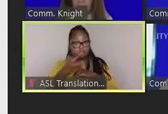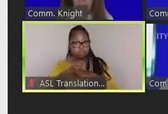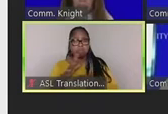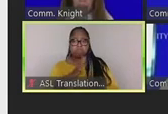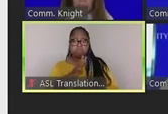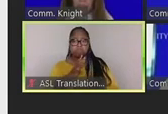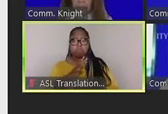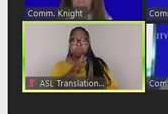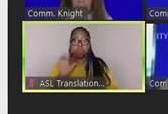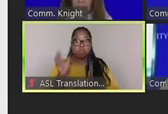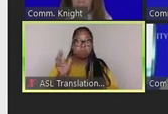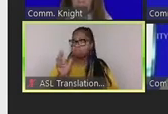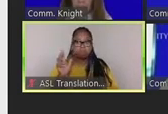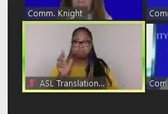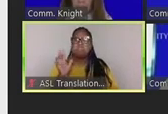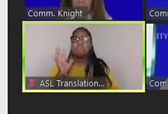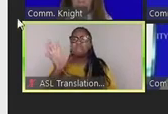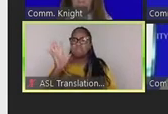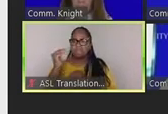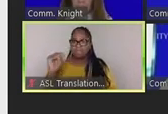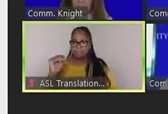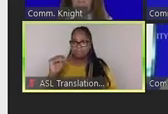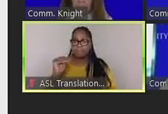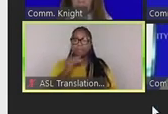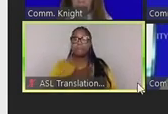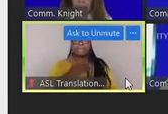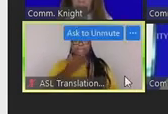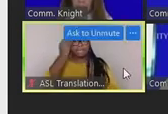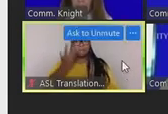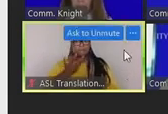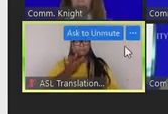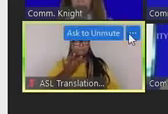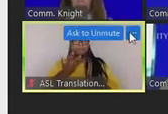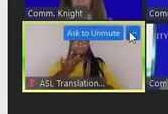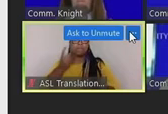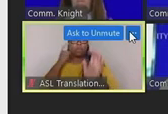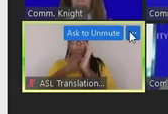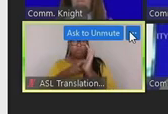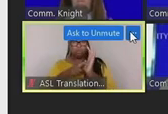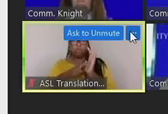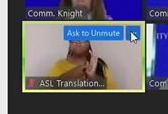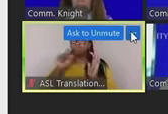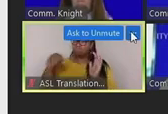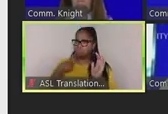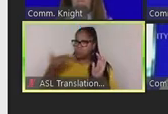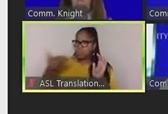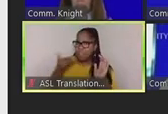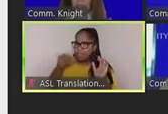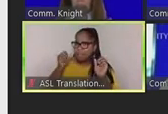limited to 5 minutes. Please also let me note that while we welcome the opportunity to hear your